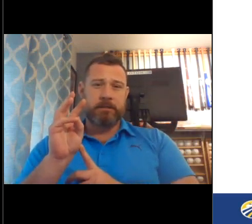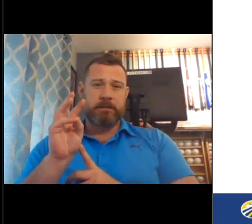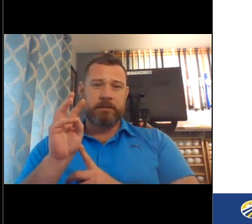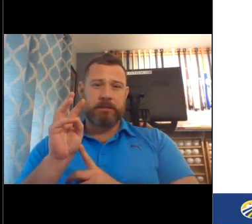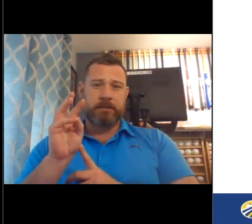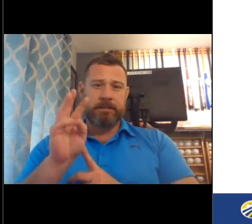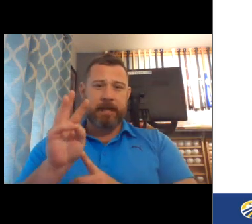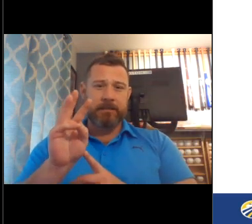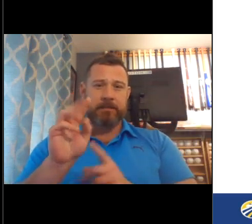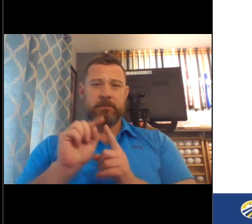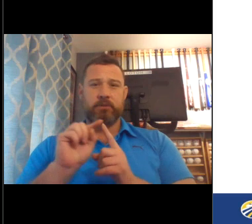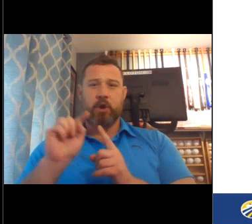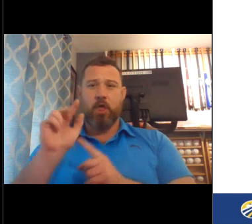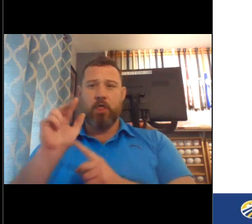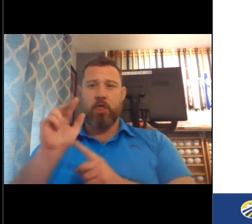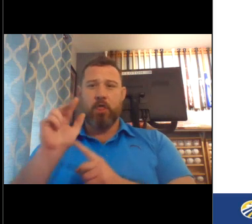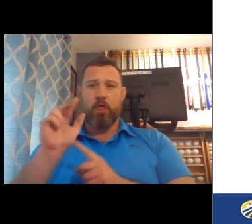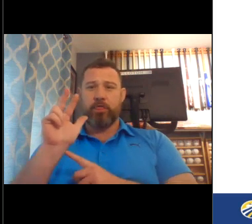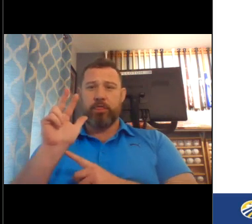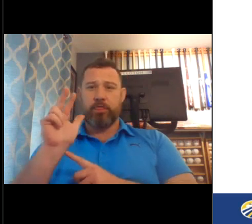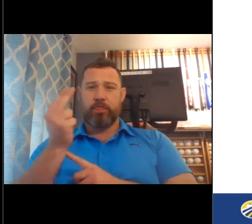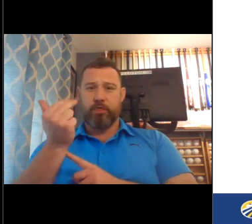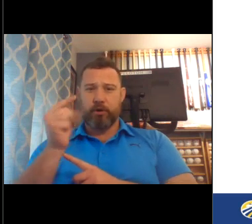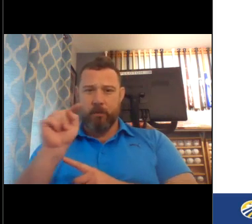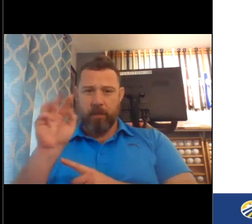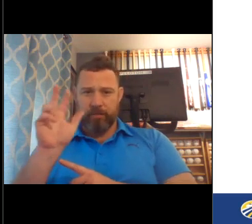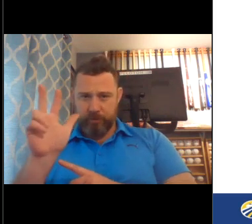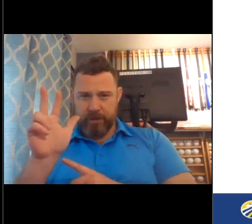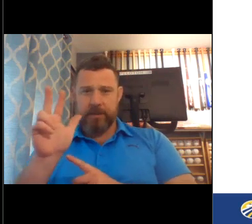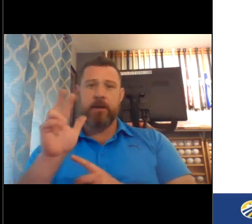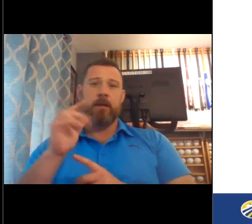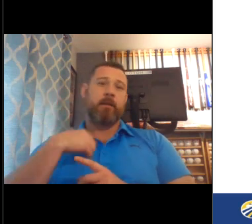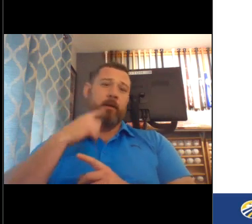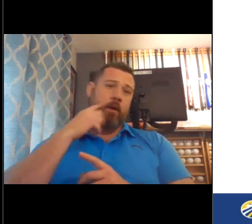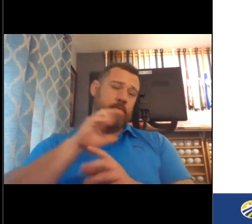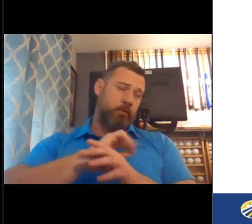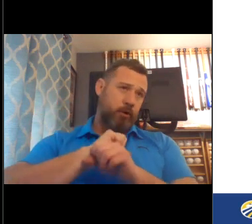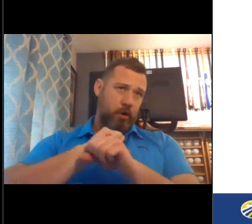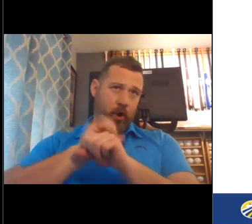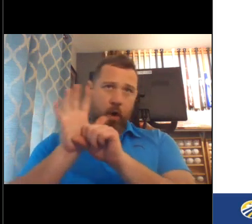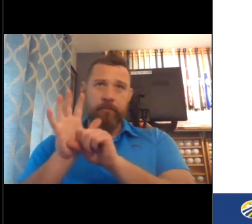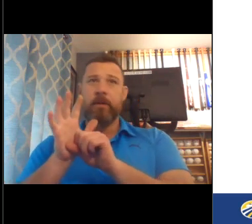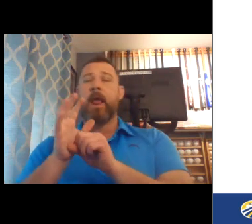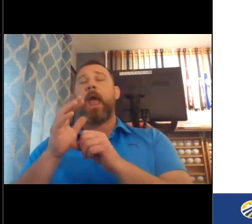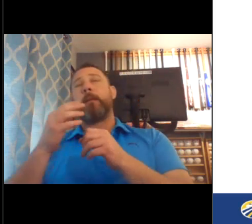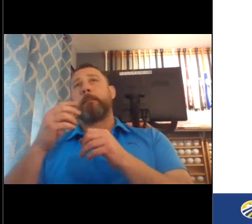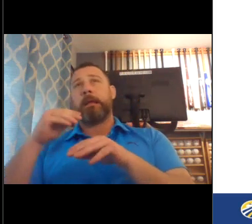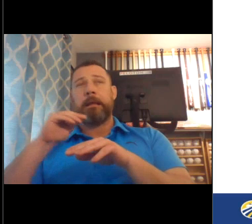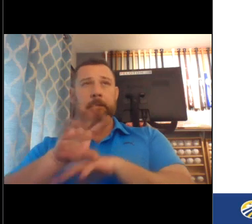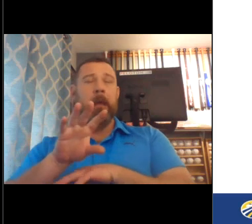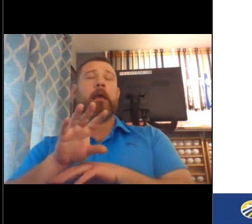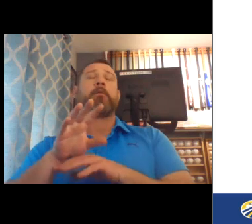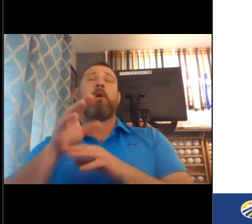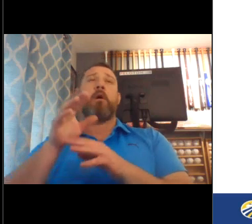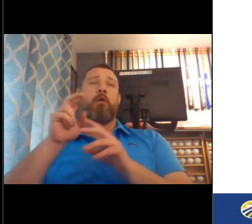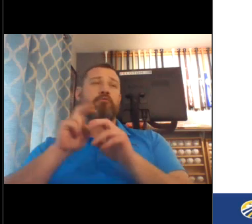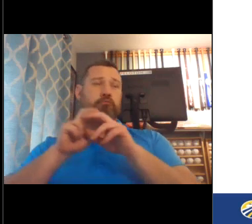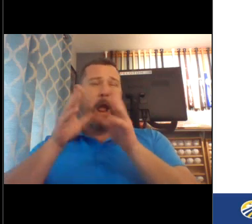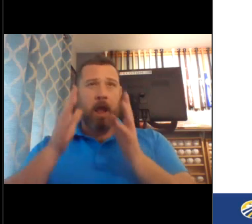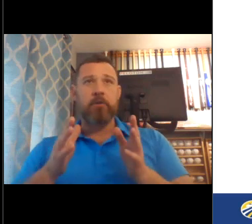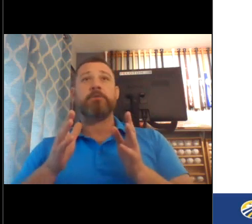going through an analysis now of cost and ridership. I know COVID had a big impact on riders. The other thing that I think is an important